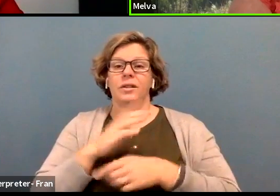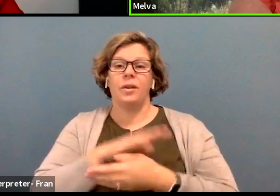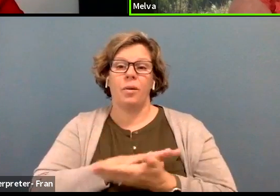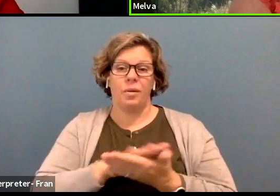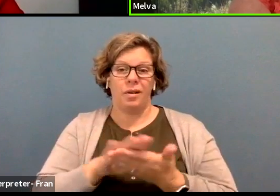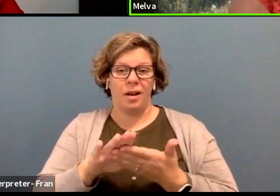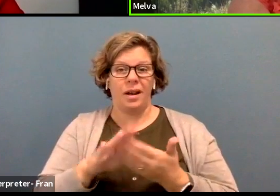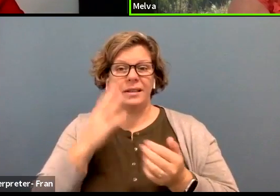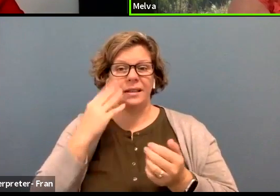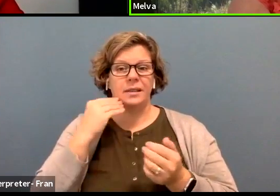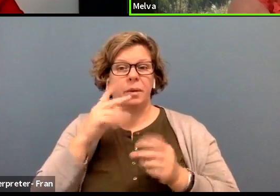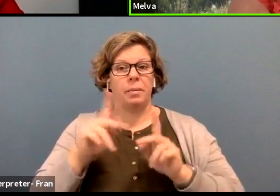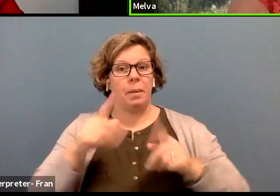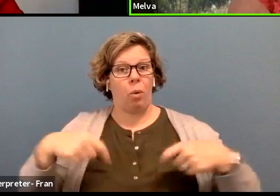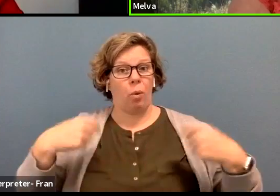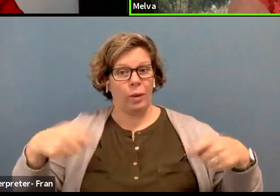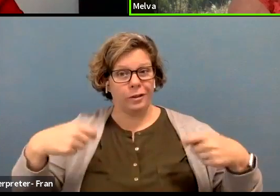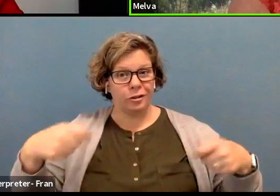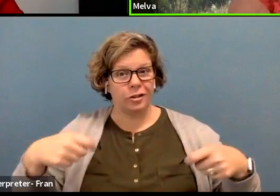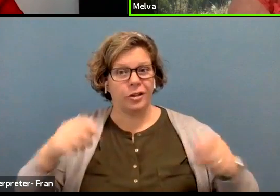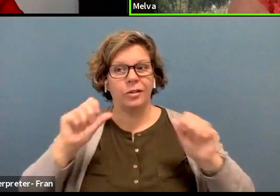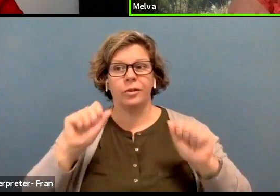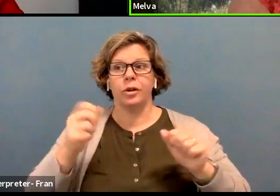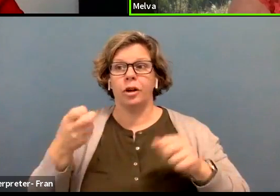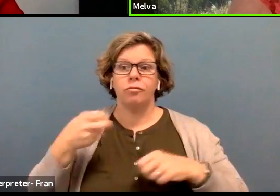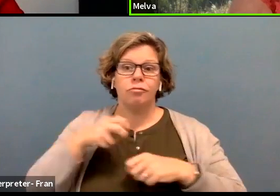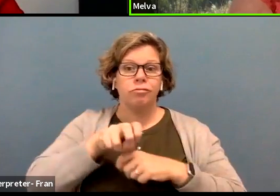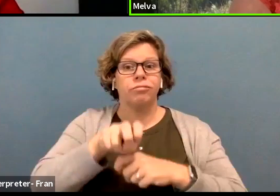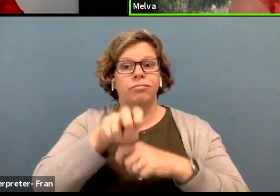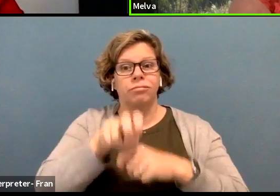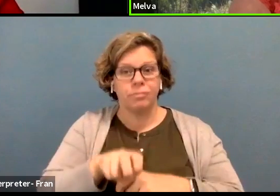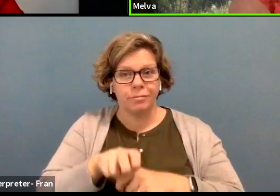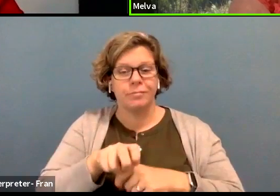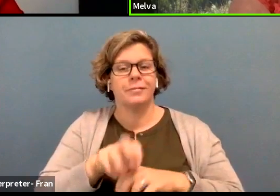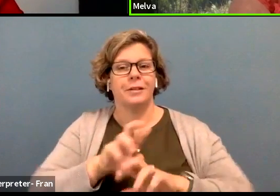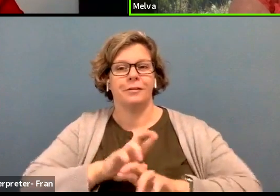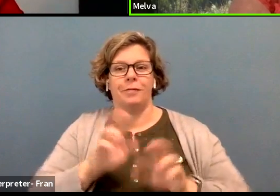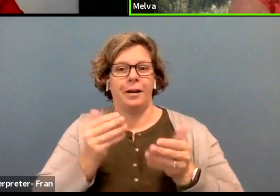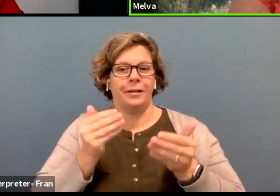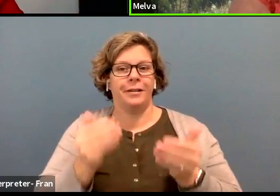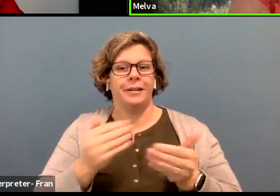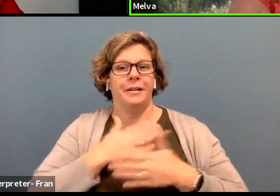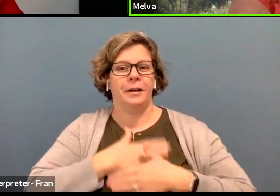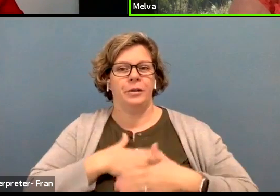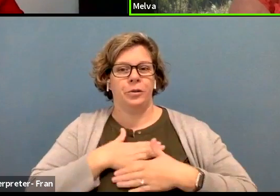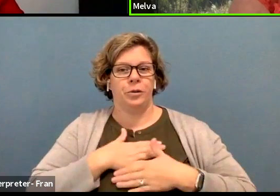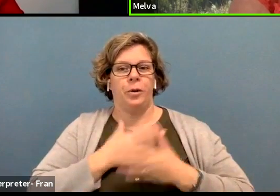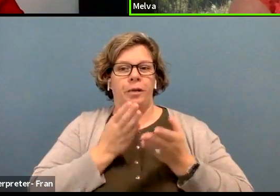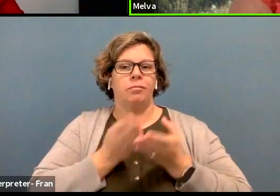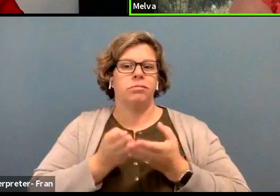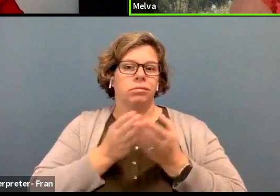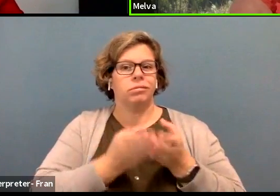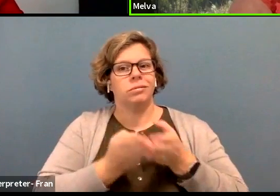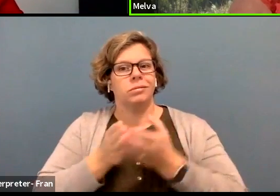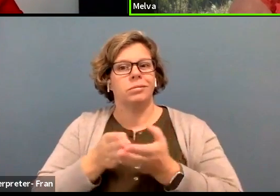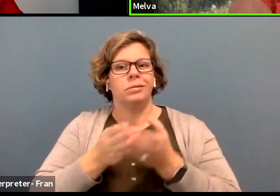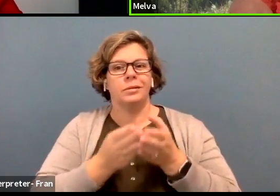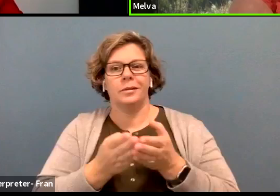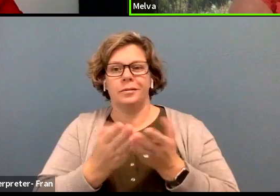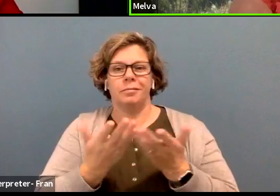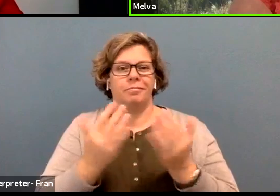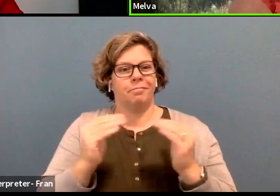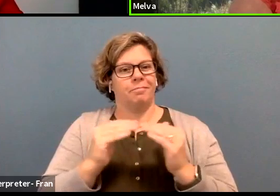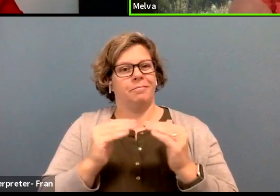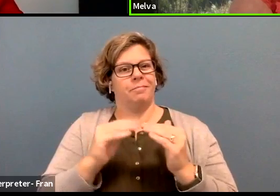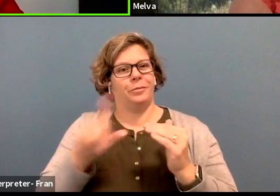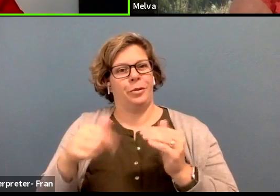use wheelchairs could just roll right on and enjoy the scenery with everyone else.